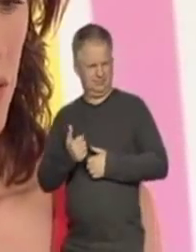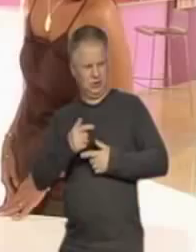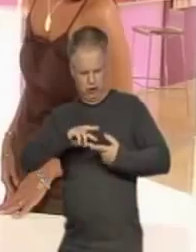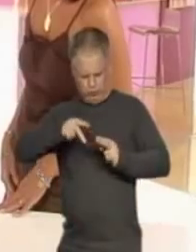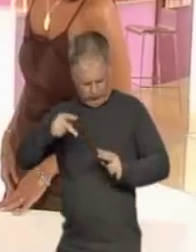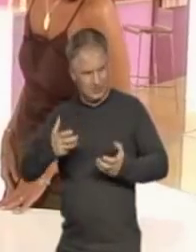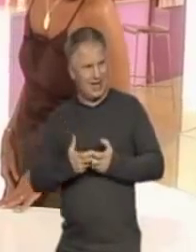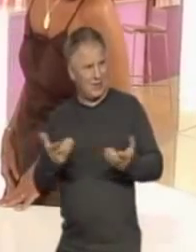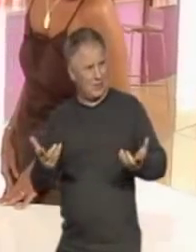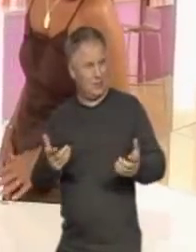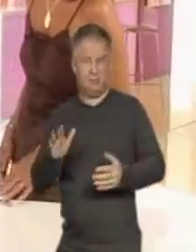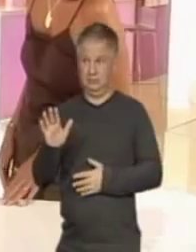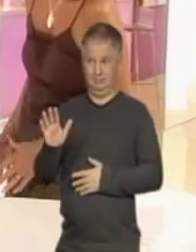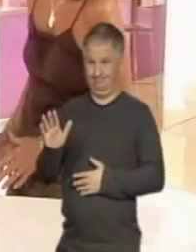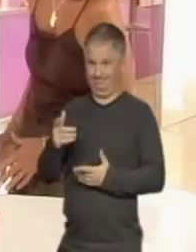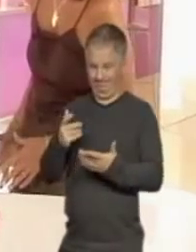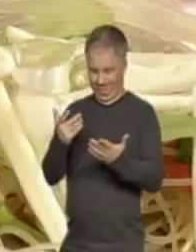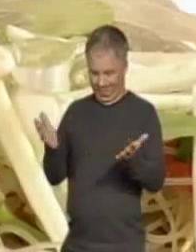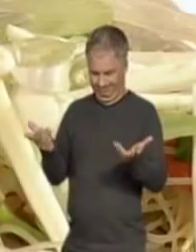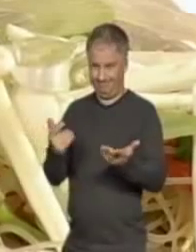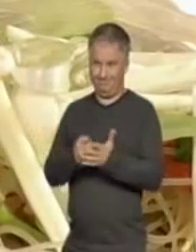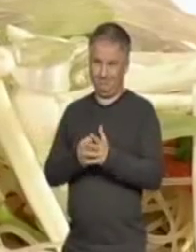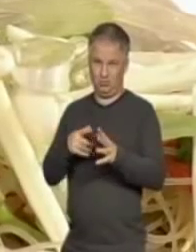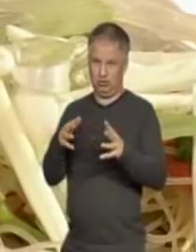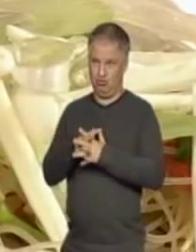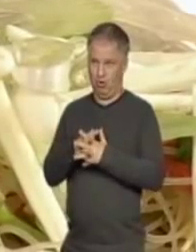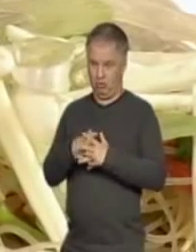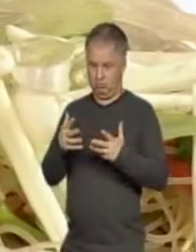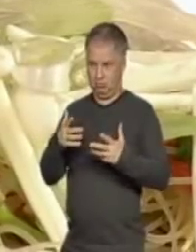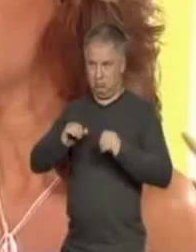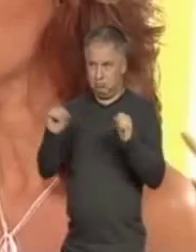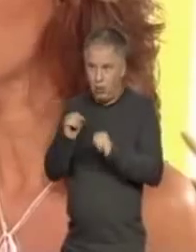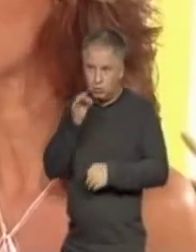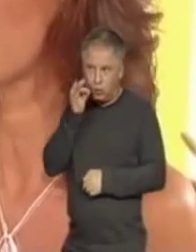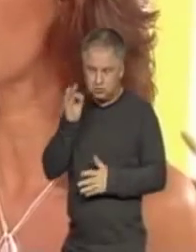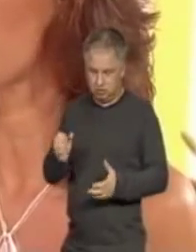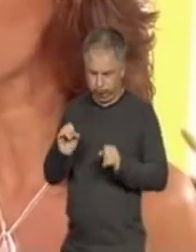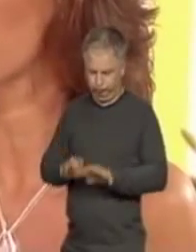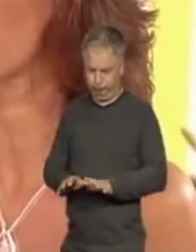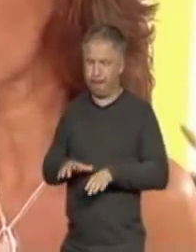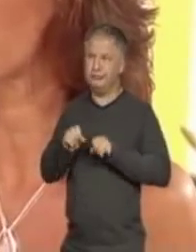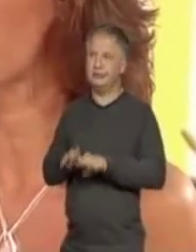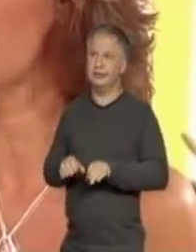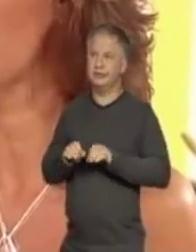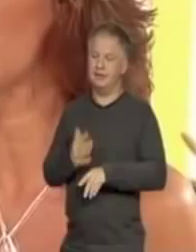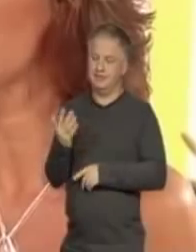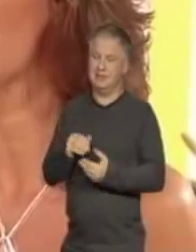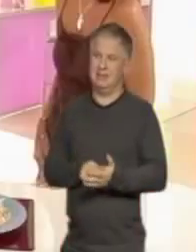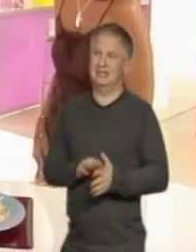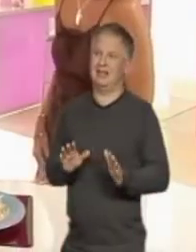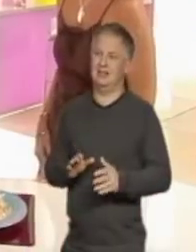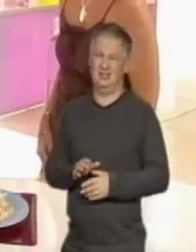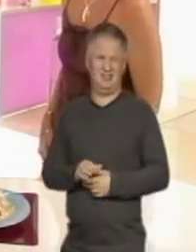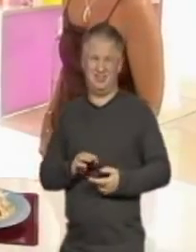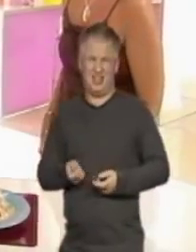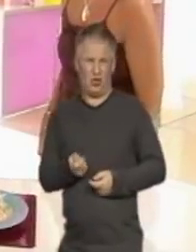noodles? They are just, they're just literally kept in cold water and allowed to just soak in cold water for about 15 minutes. They're not